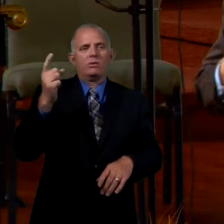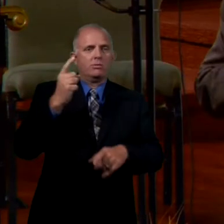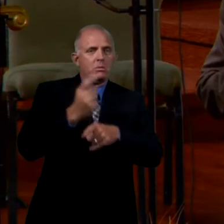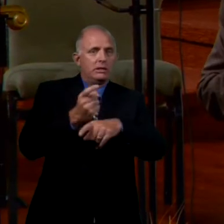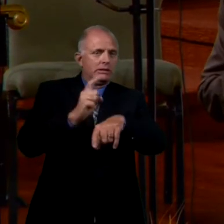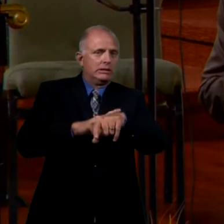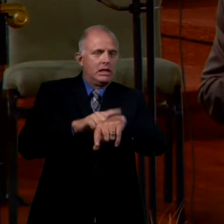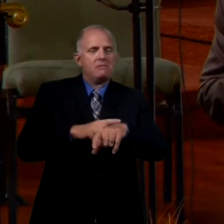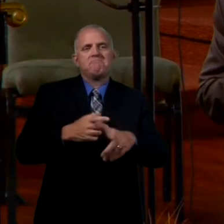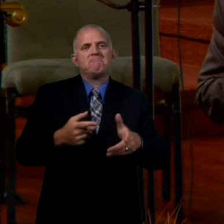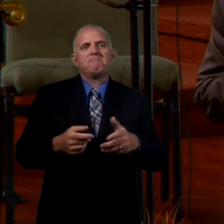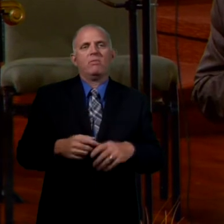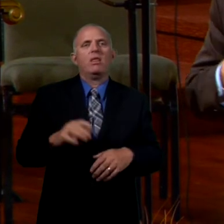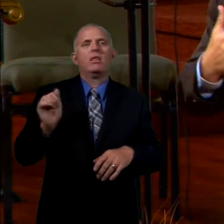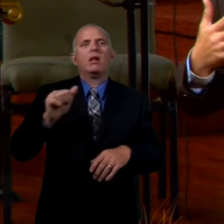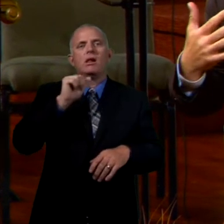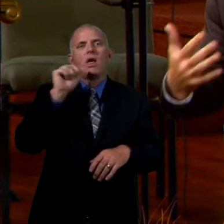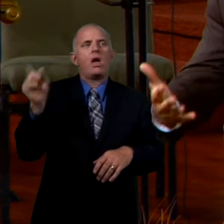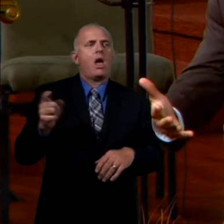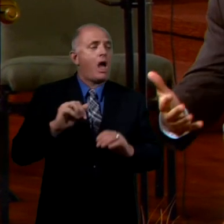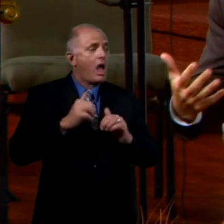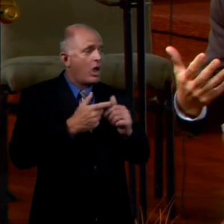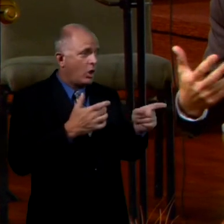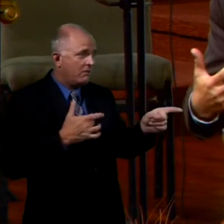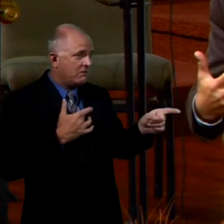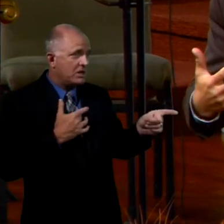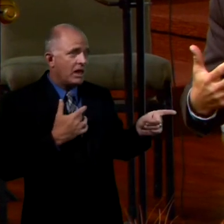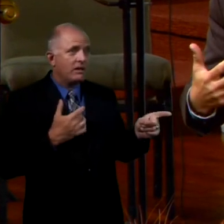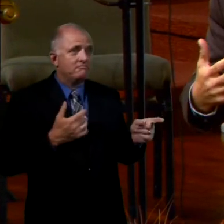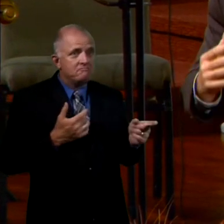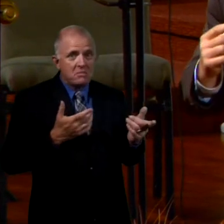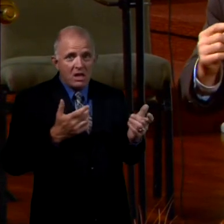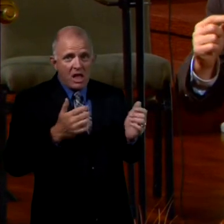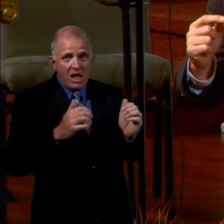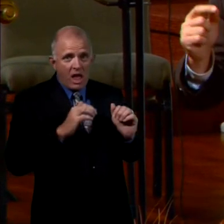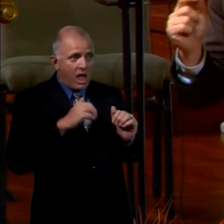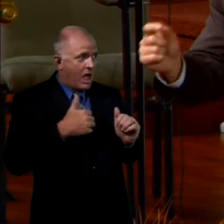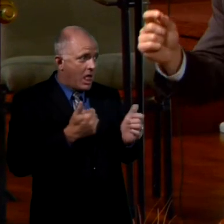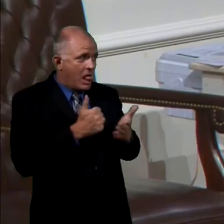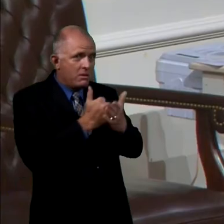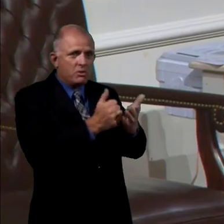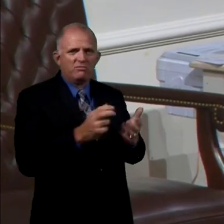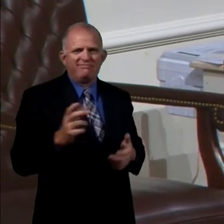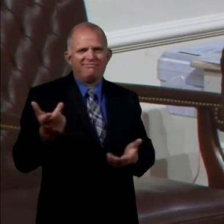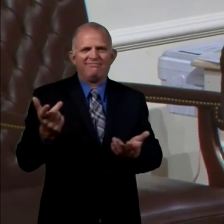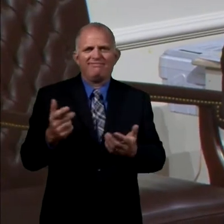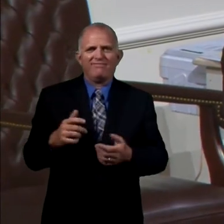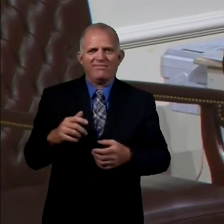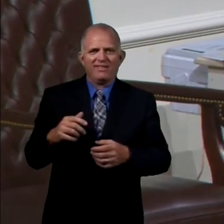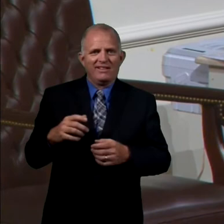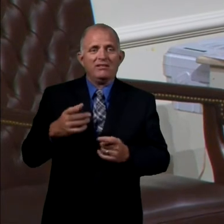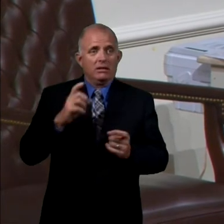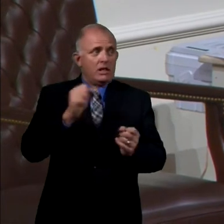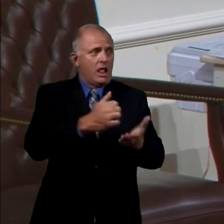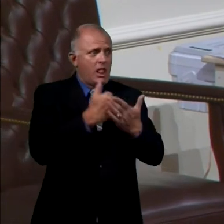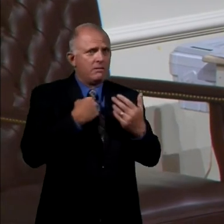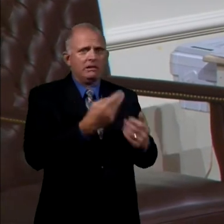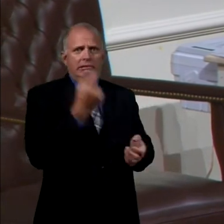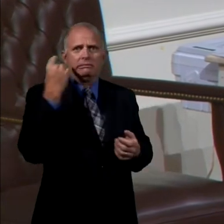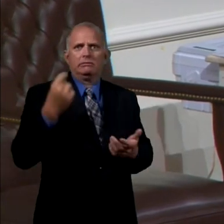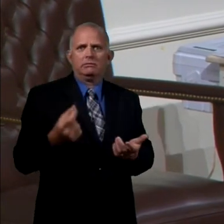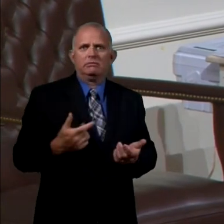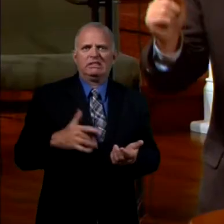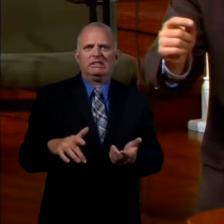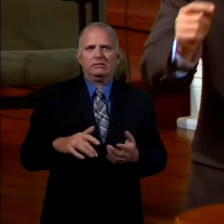don't ask me how I'm feeling and what they can do for me. It's usually what can I do for them. And